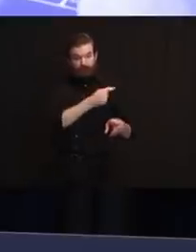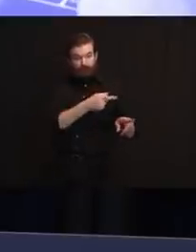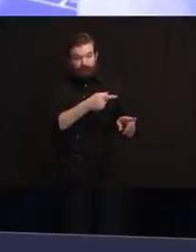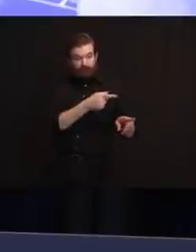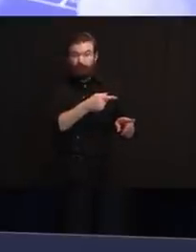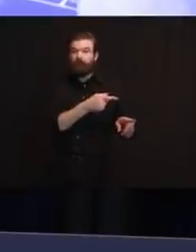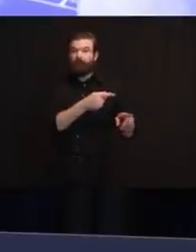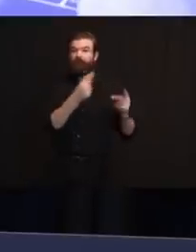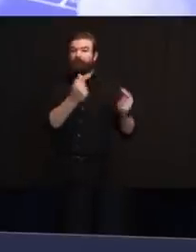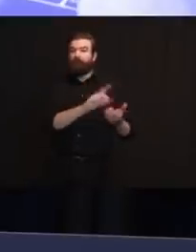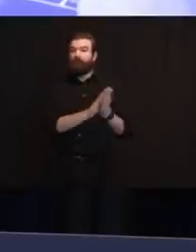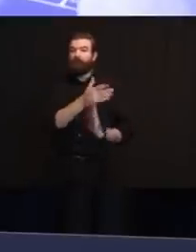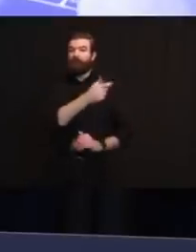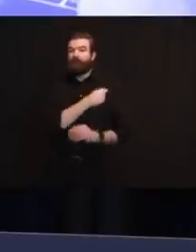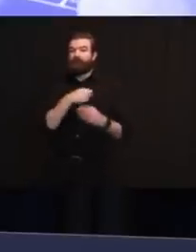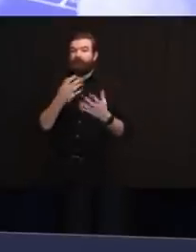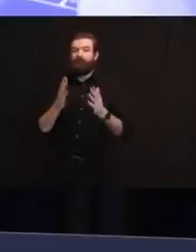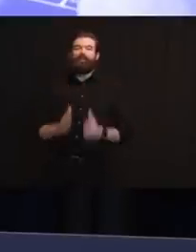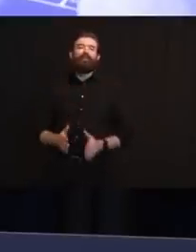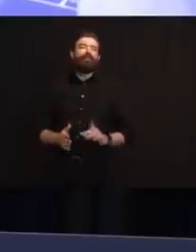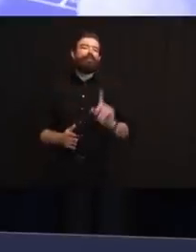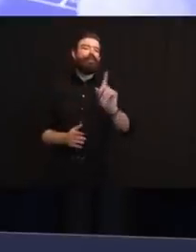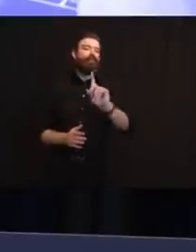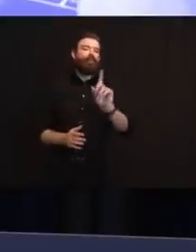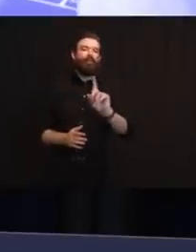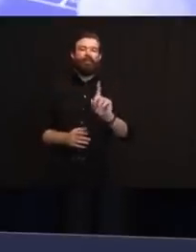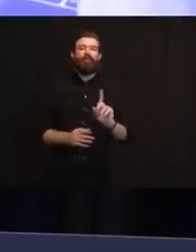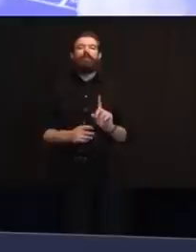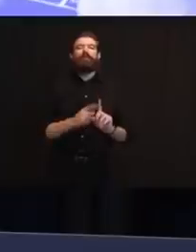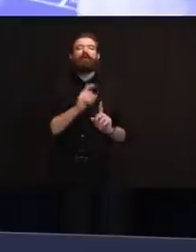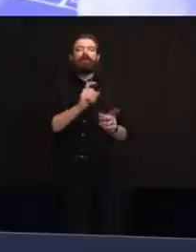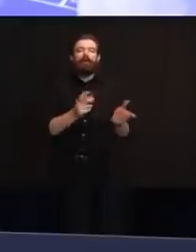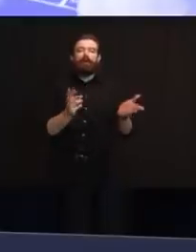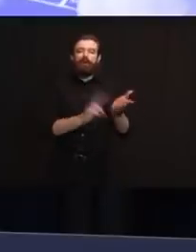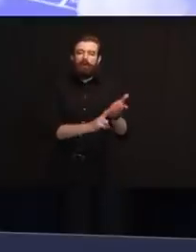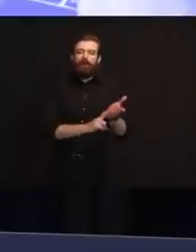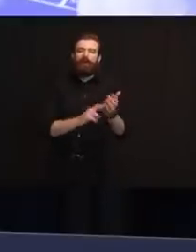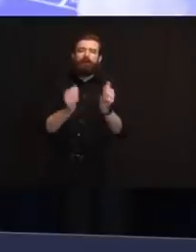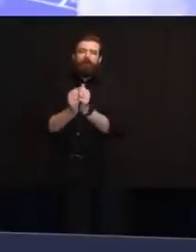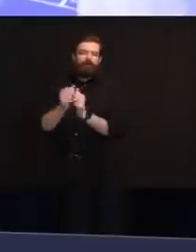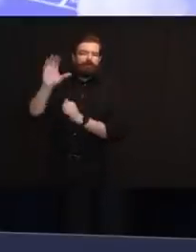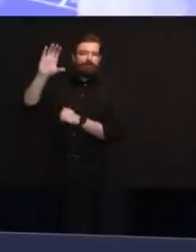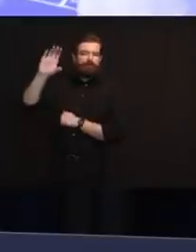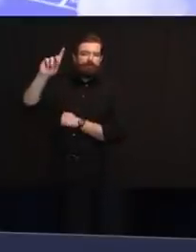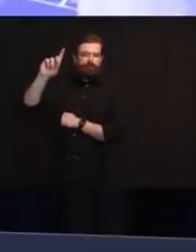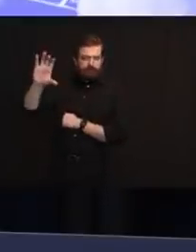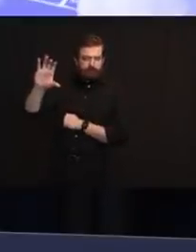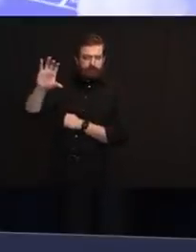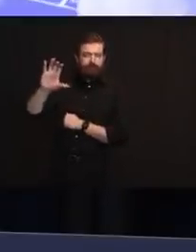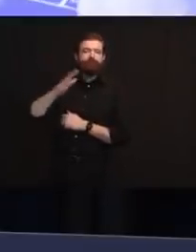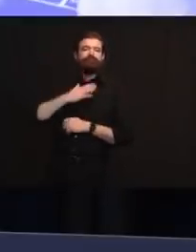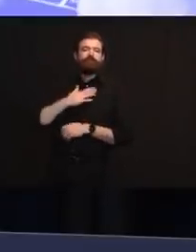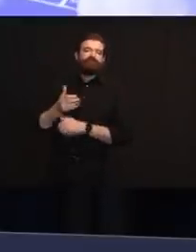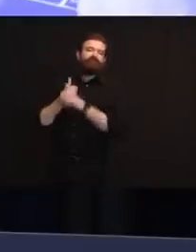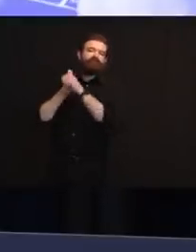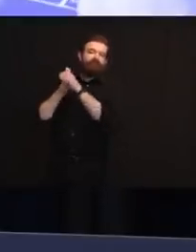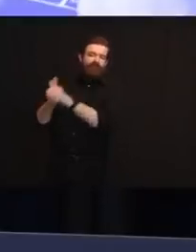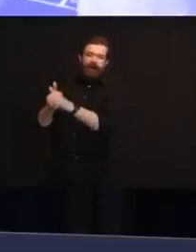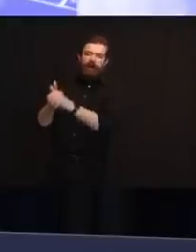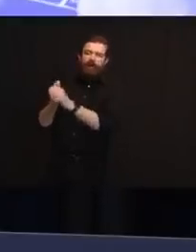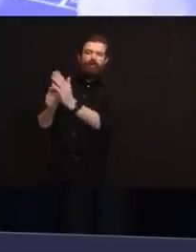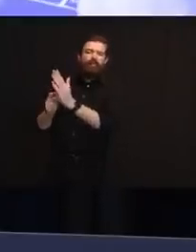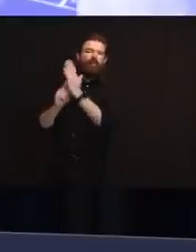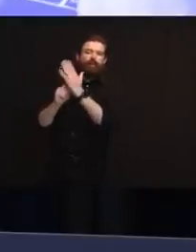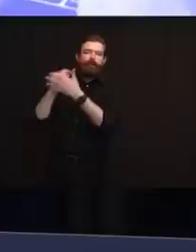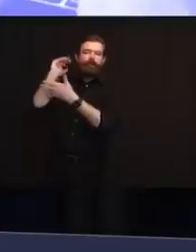provider must sign an agreement with the CDC to attest that they will adhere to all of the requirements as a provider. They